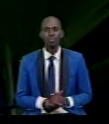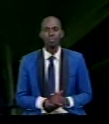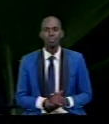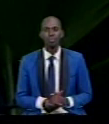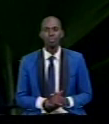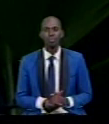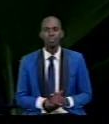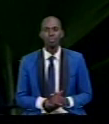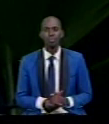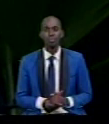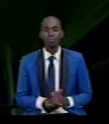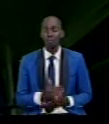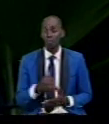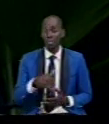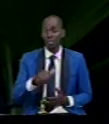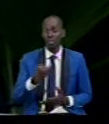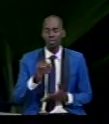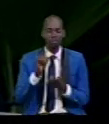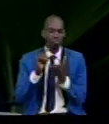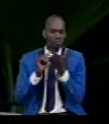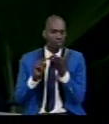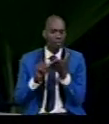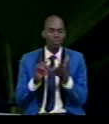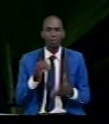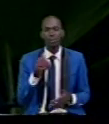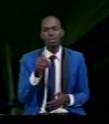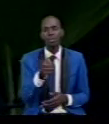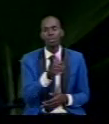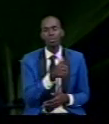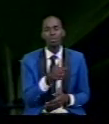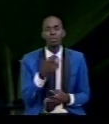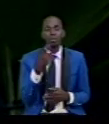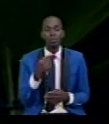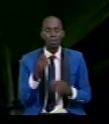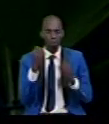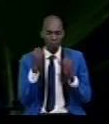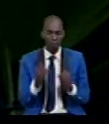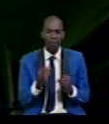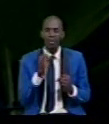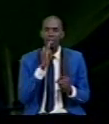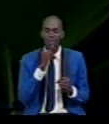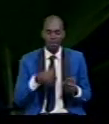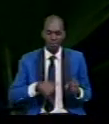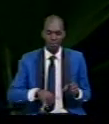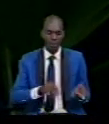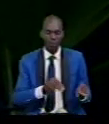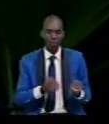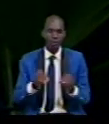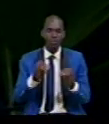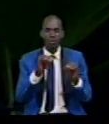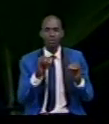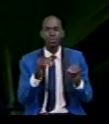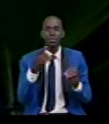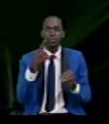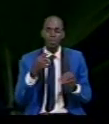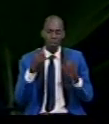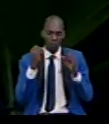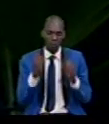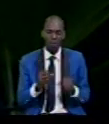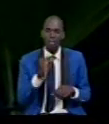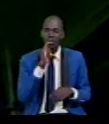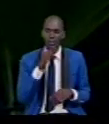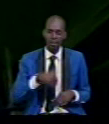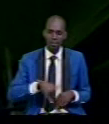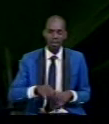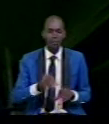Check yourself. The power is still moving. The power is still moving. It's